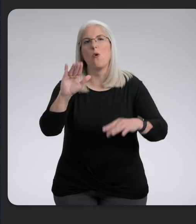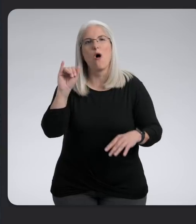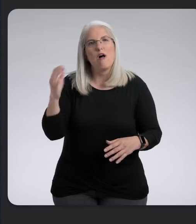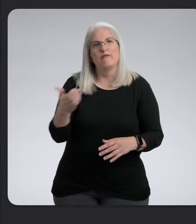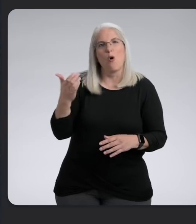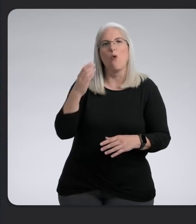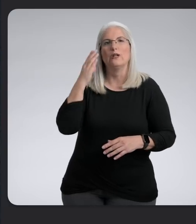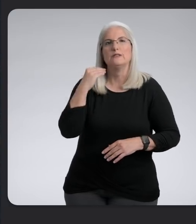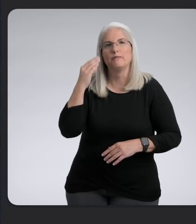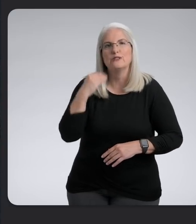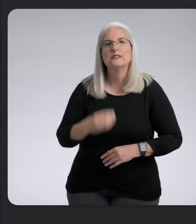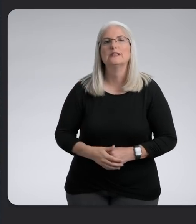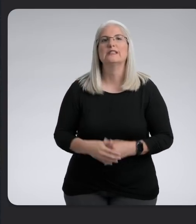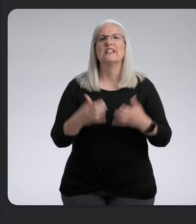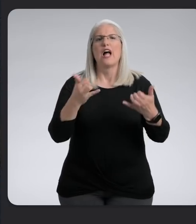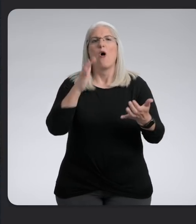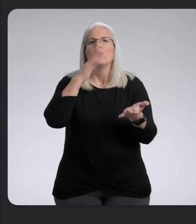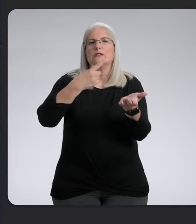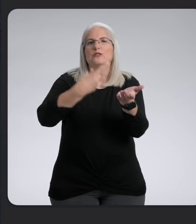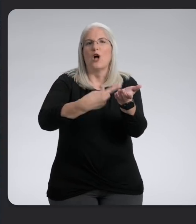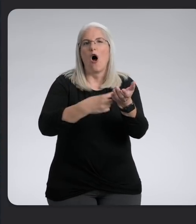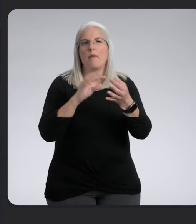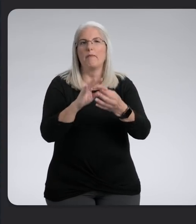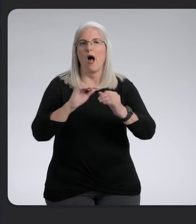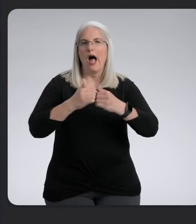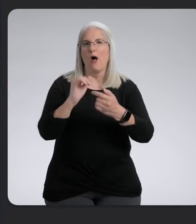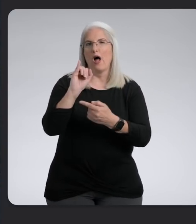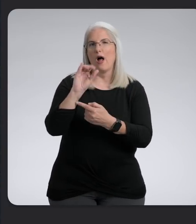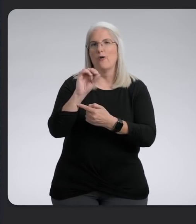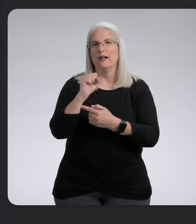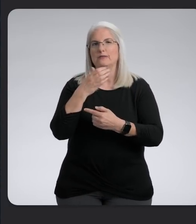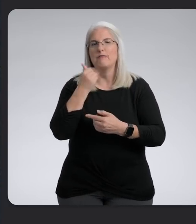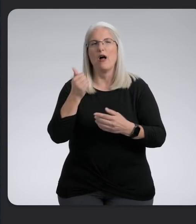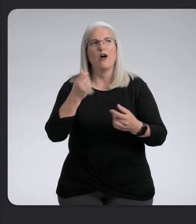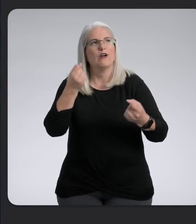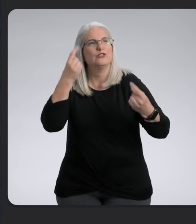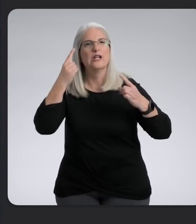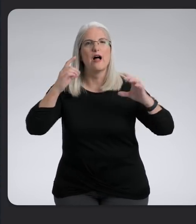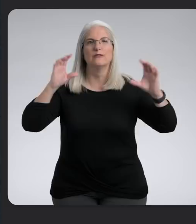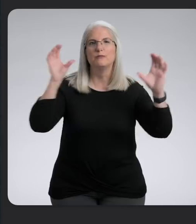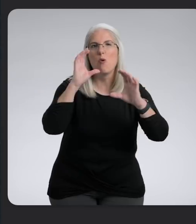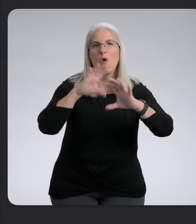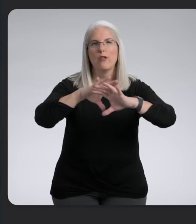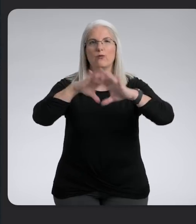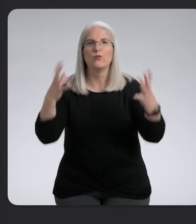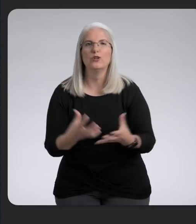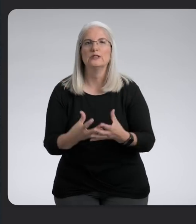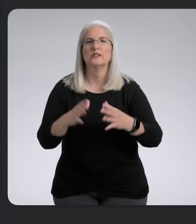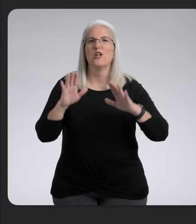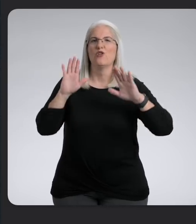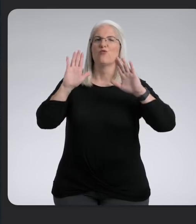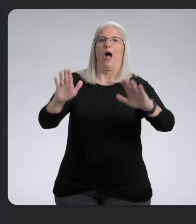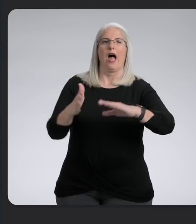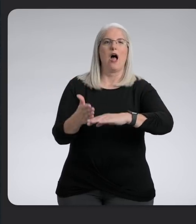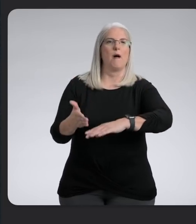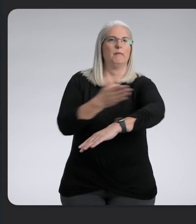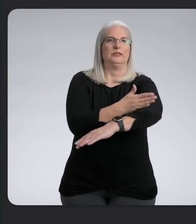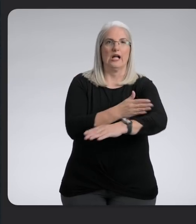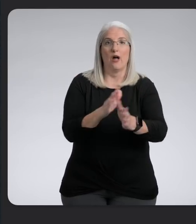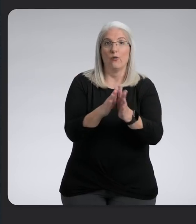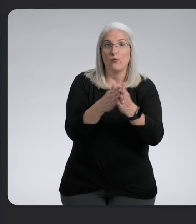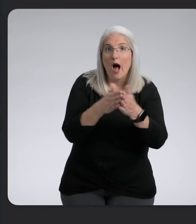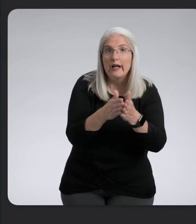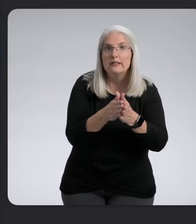let's talk about how iOS helps you better understand and explore the world around you with some great updates to Wallet, Weather,